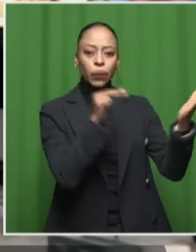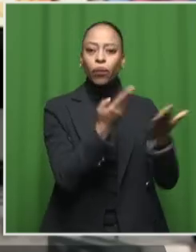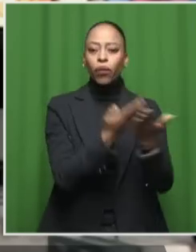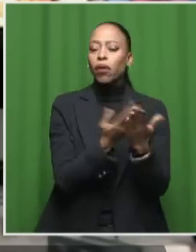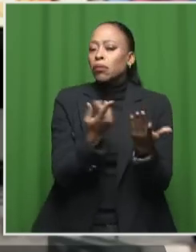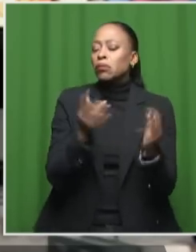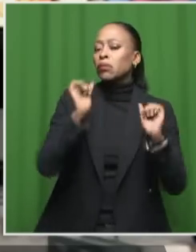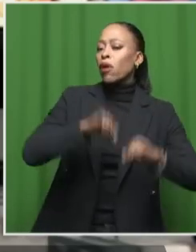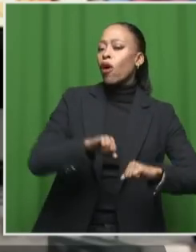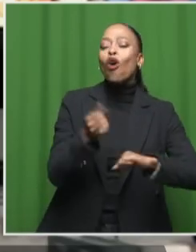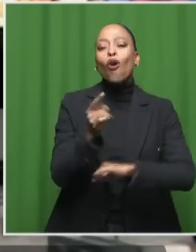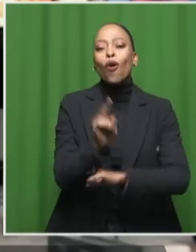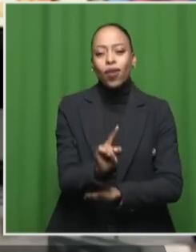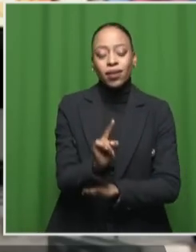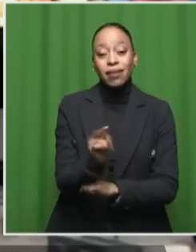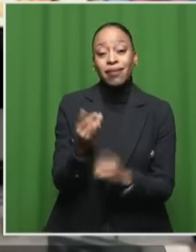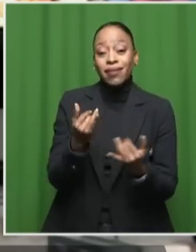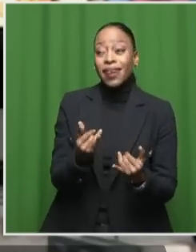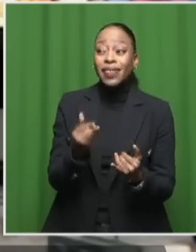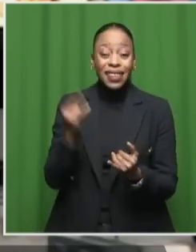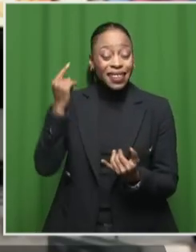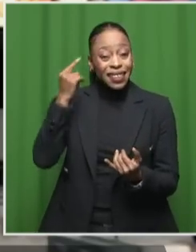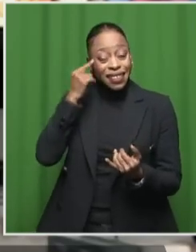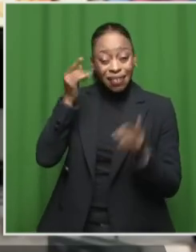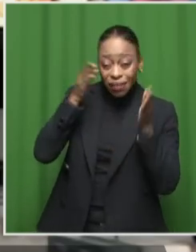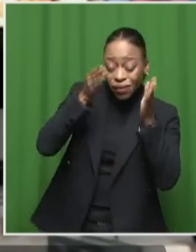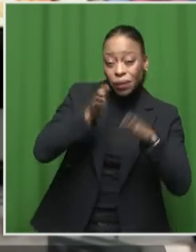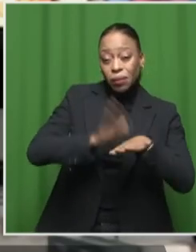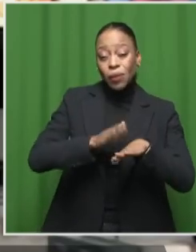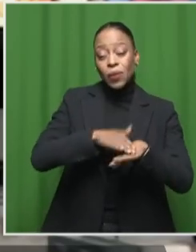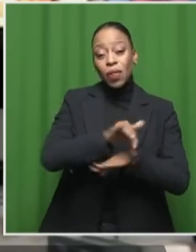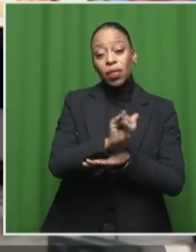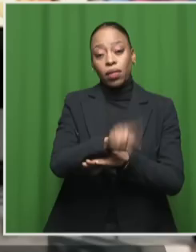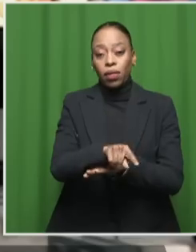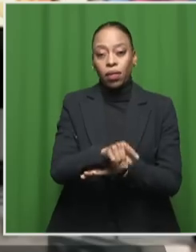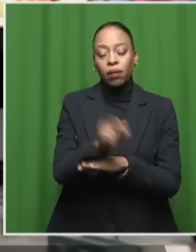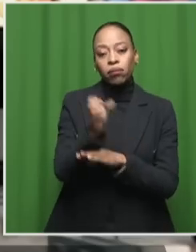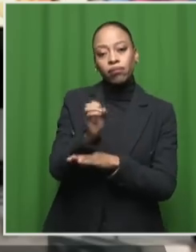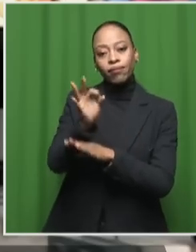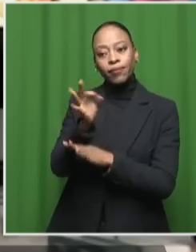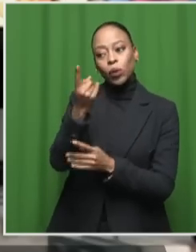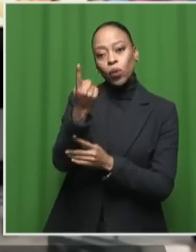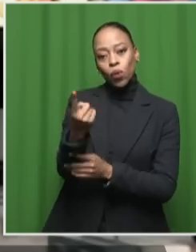hoping that that's where attention be paid, because if